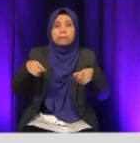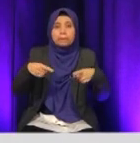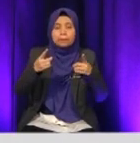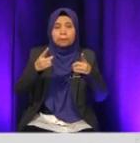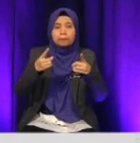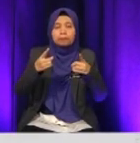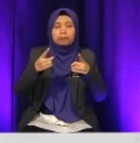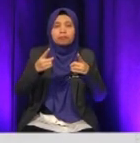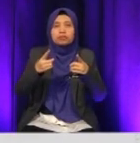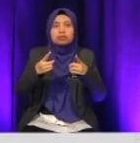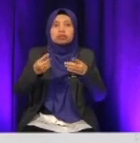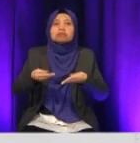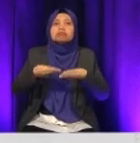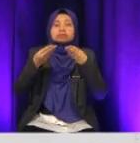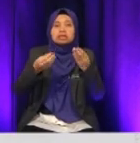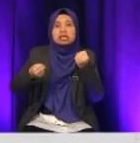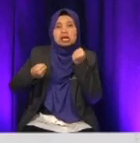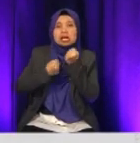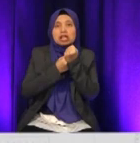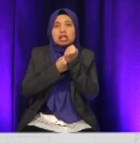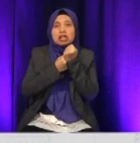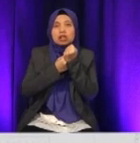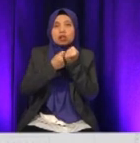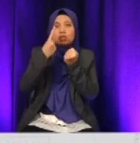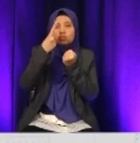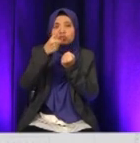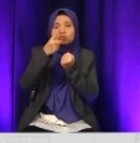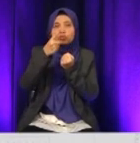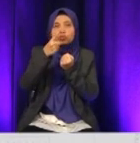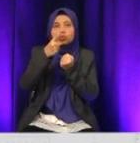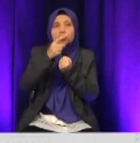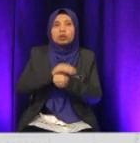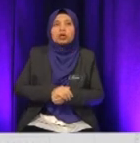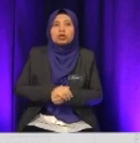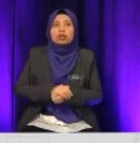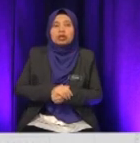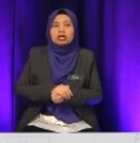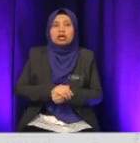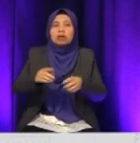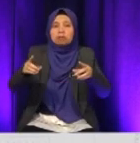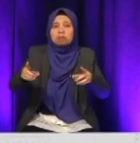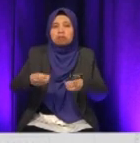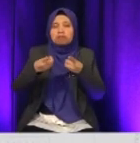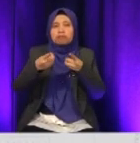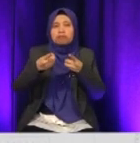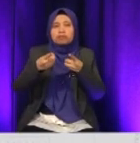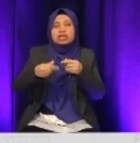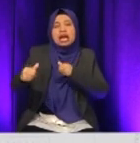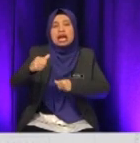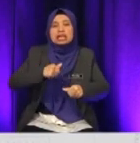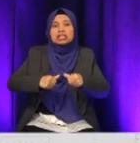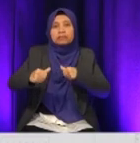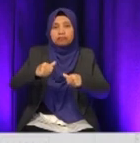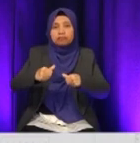home to give support to the folks there. Okay. Doing some interesting